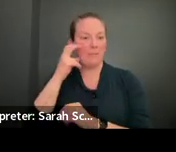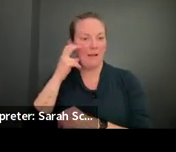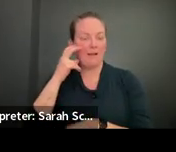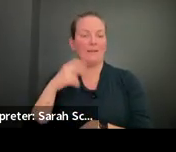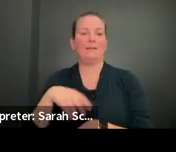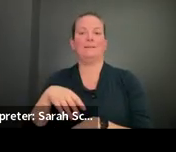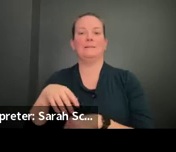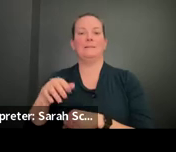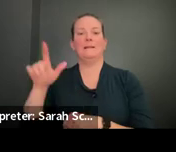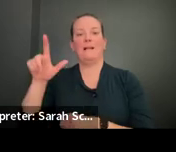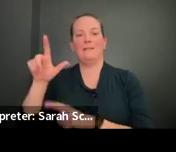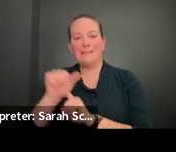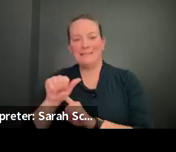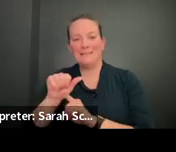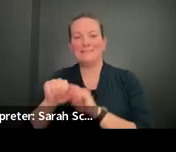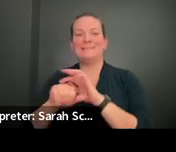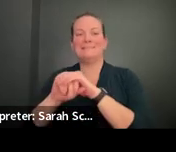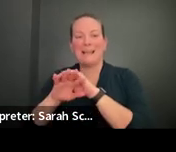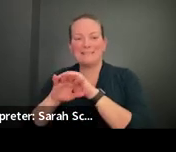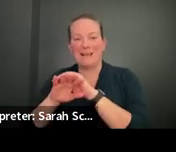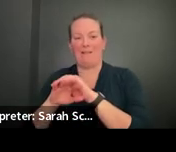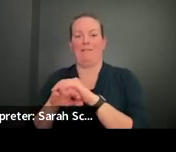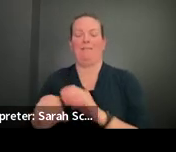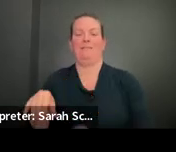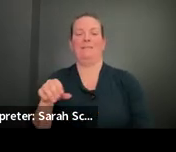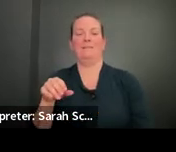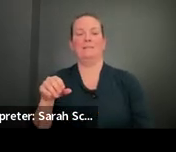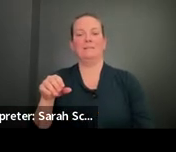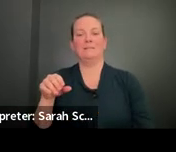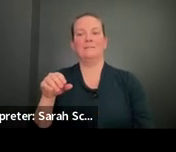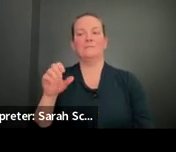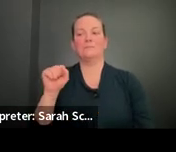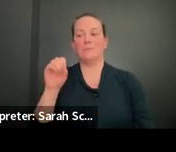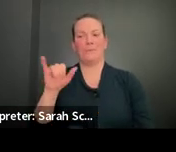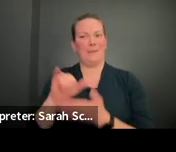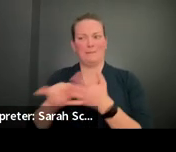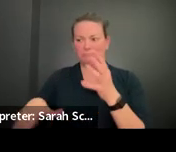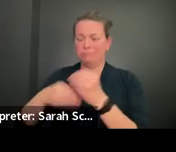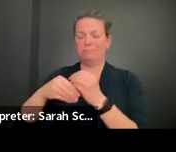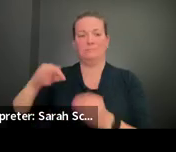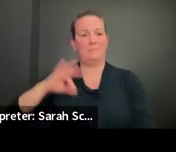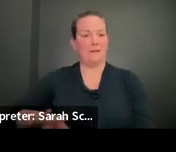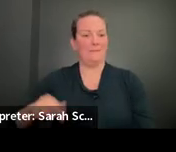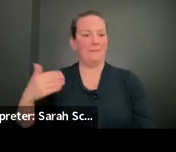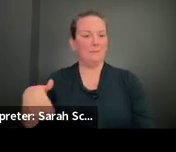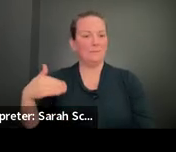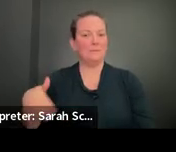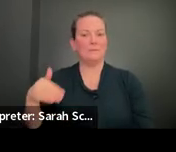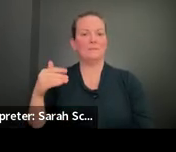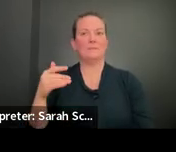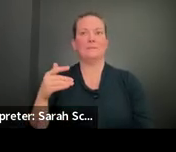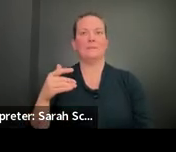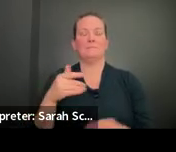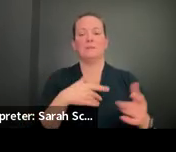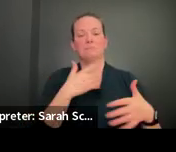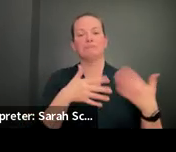tactile lease, which again is another additional benefit for the program, because all of a sudden, from one day